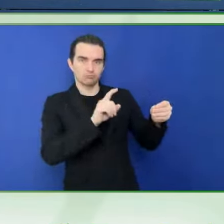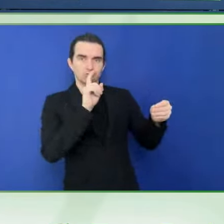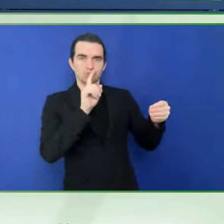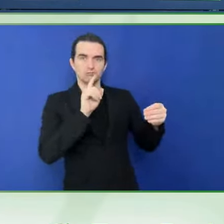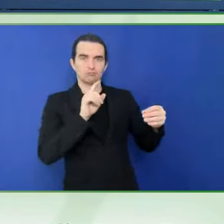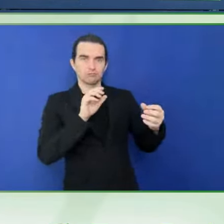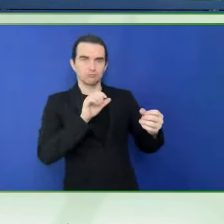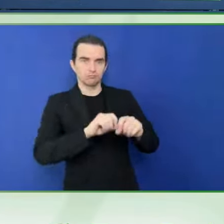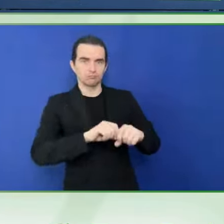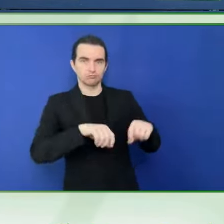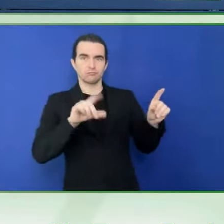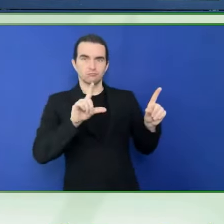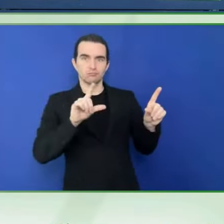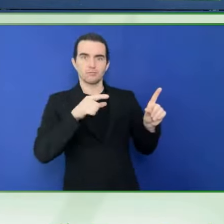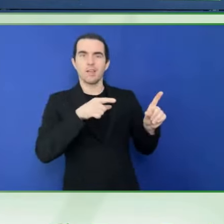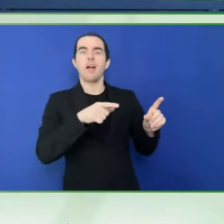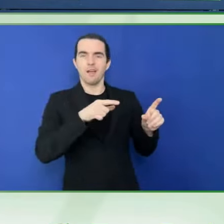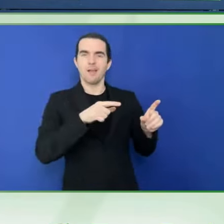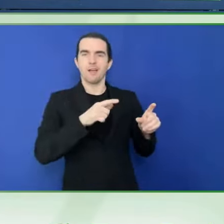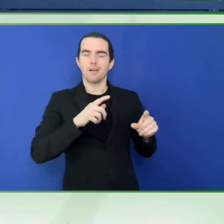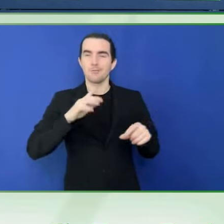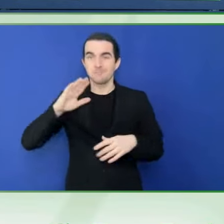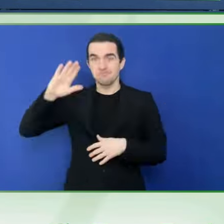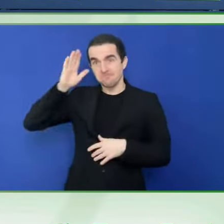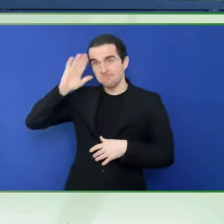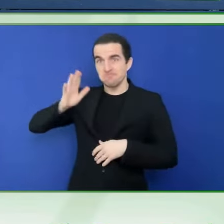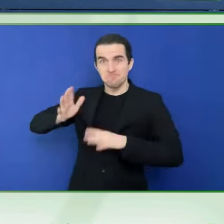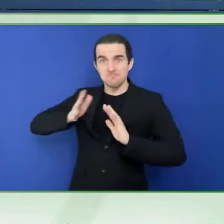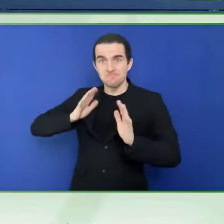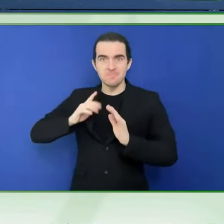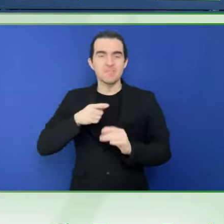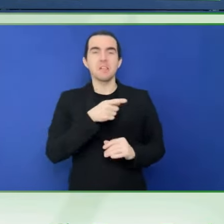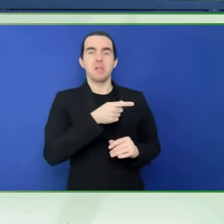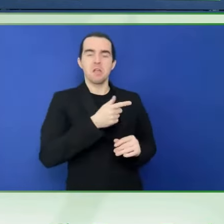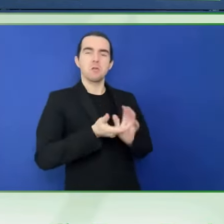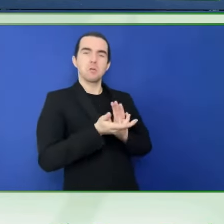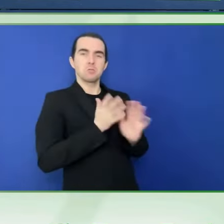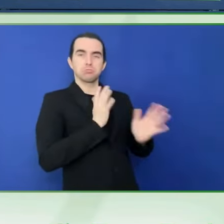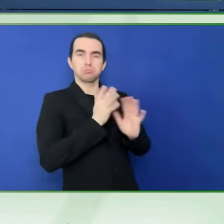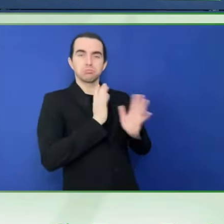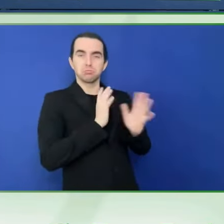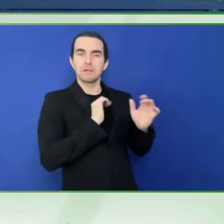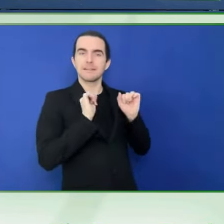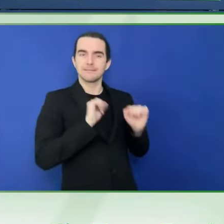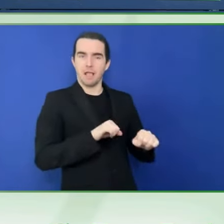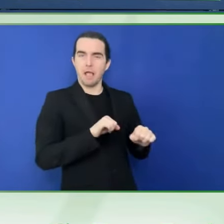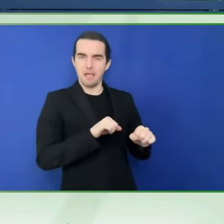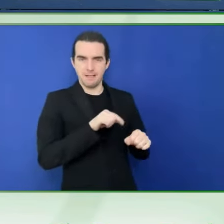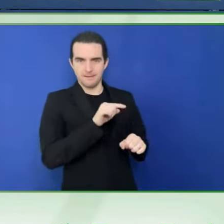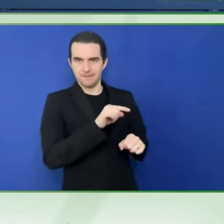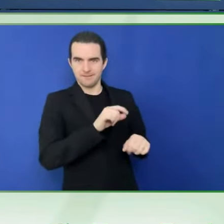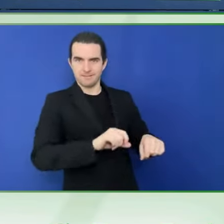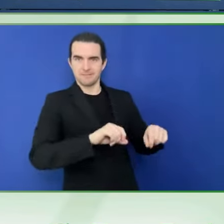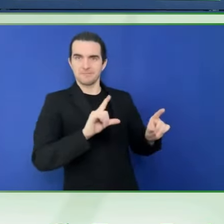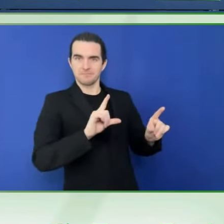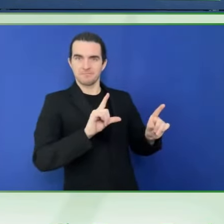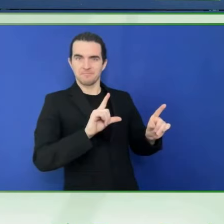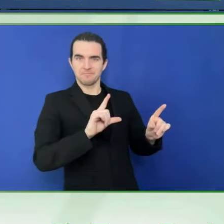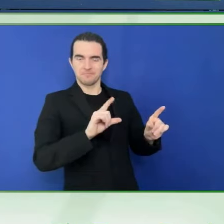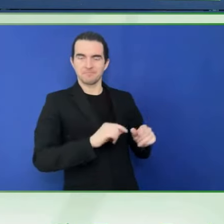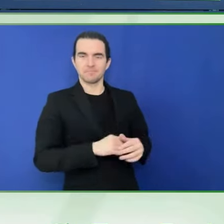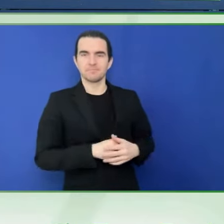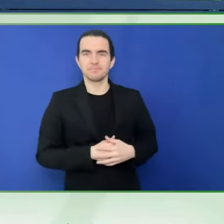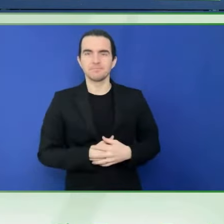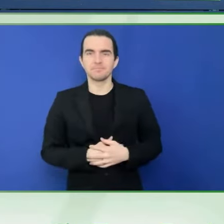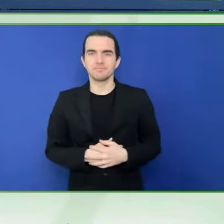it's done for our hearing disabilities people. Just for a quick